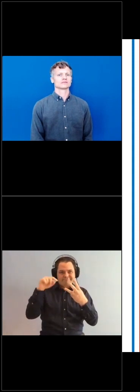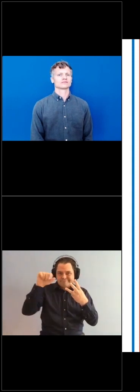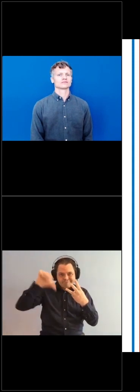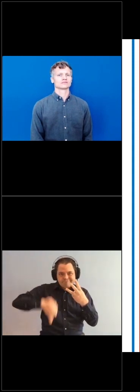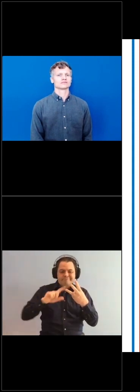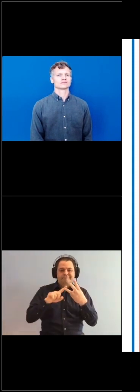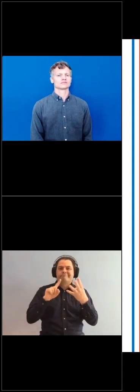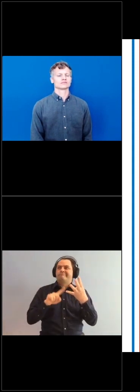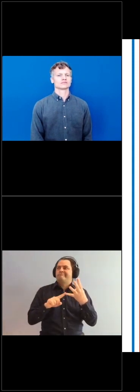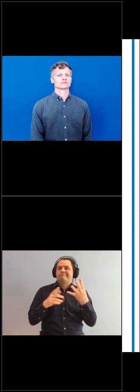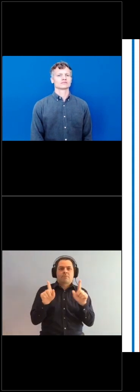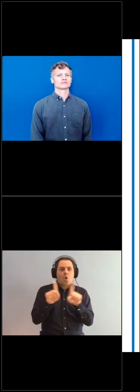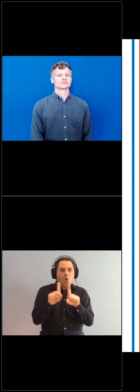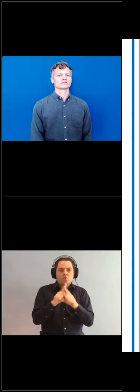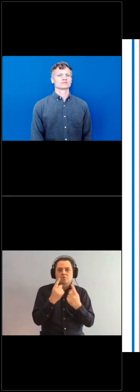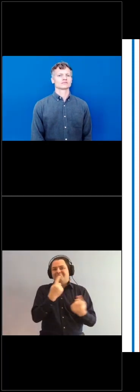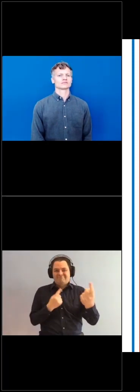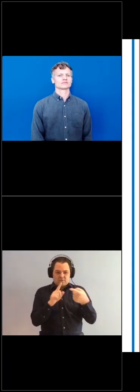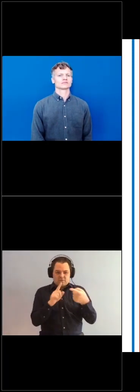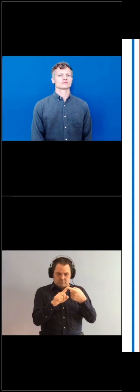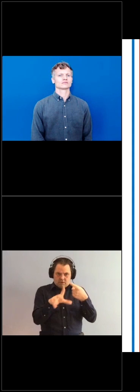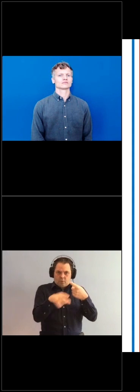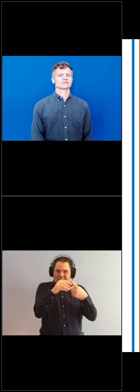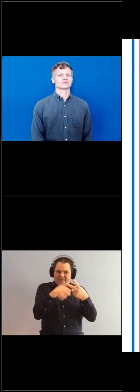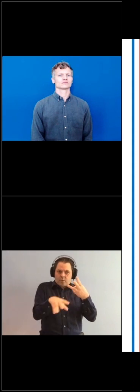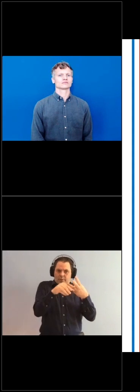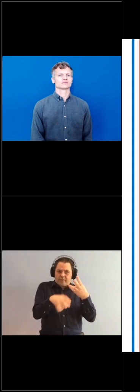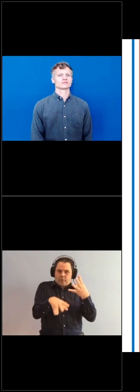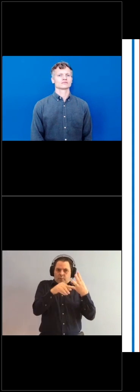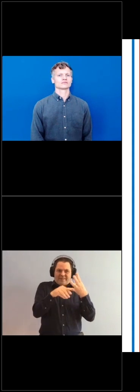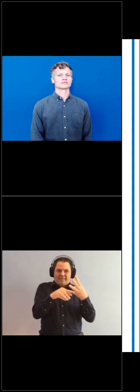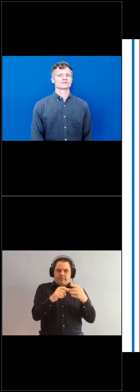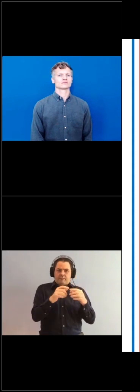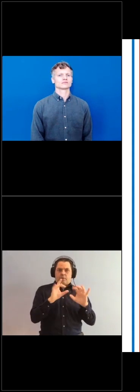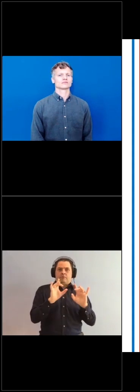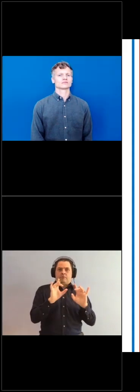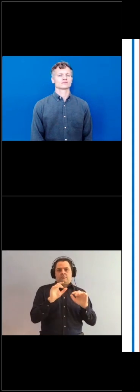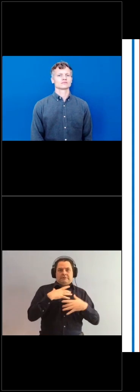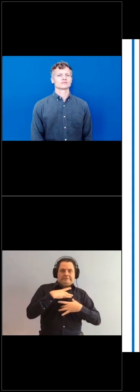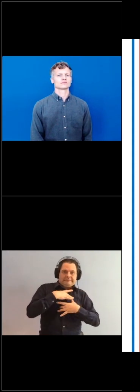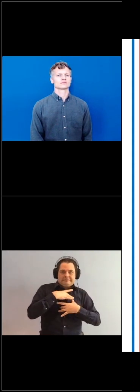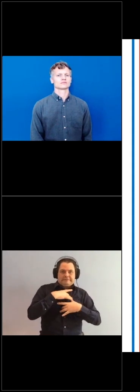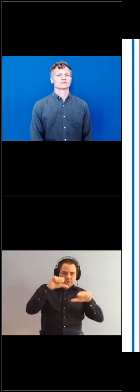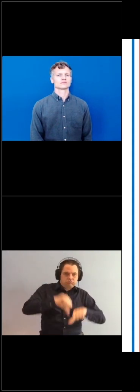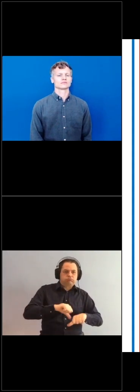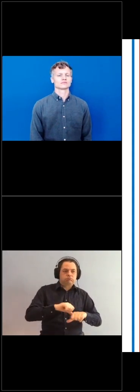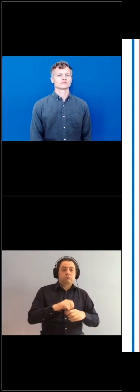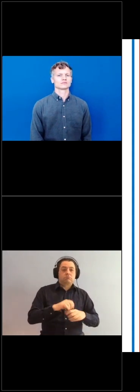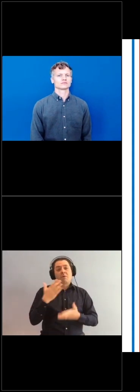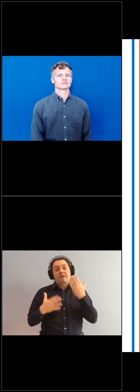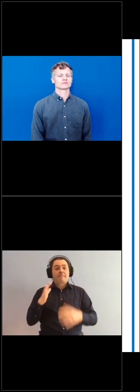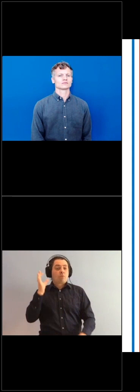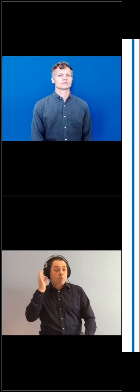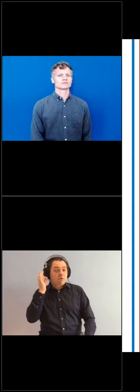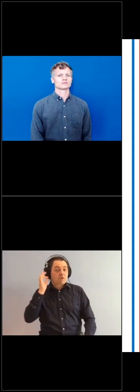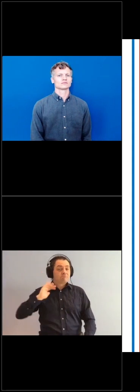practice physical distancing. Another example might be women and girls with disabilities who might be more exposed to risks of